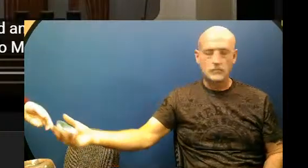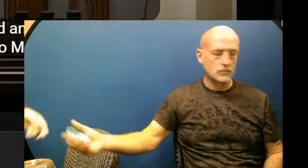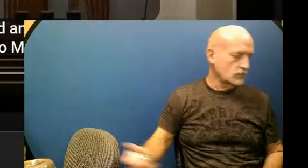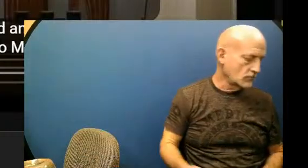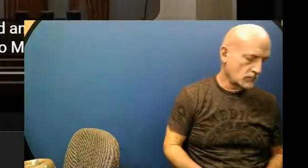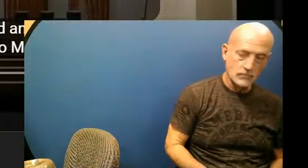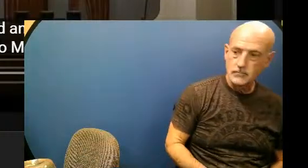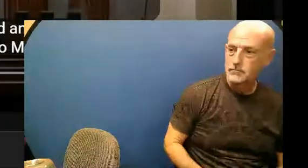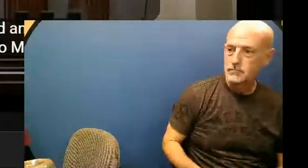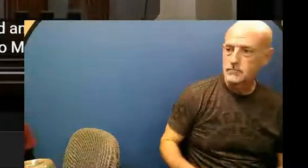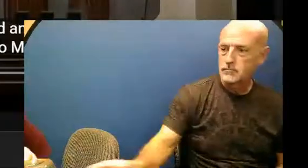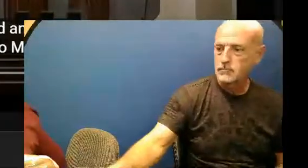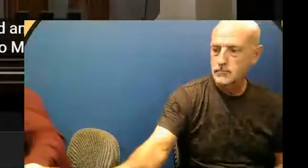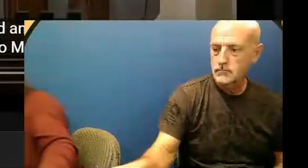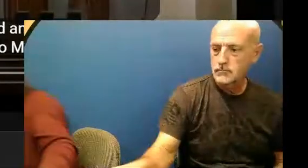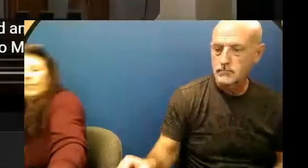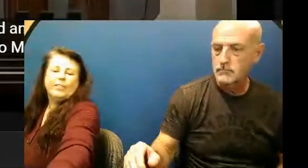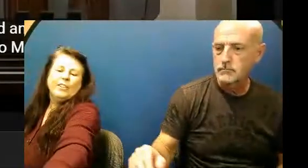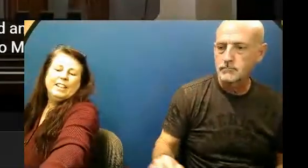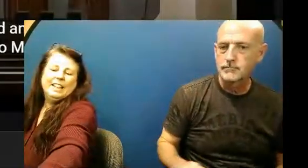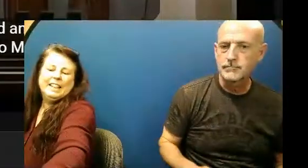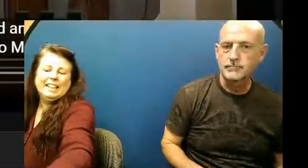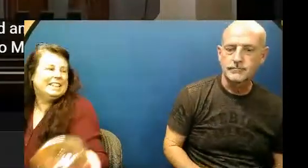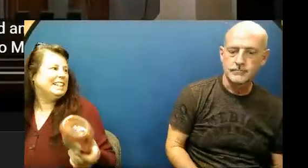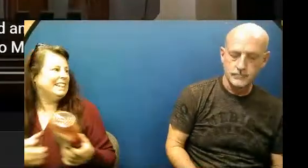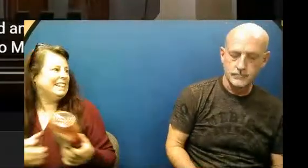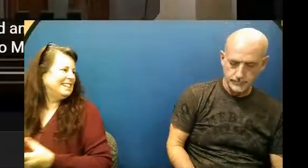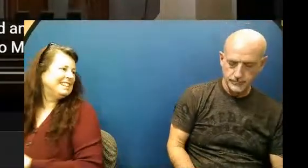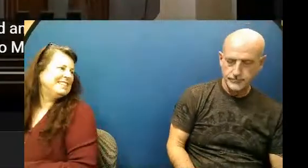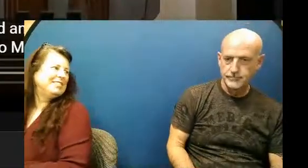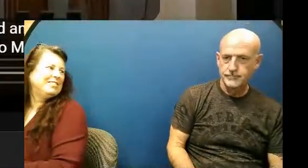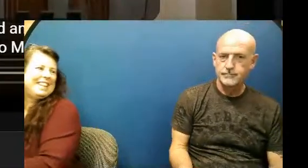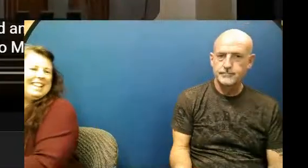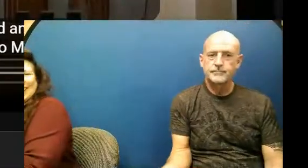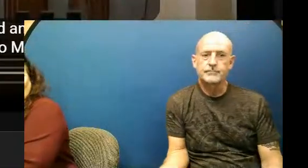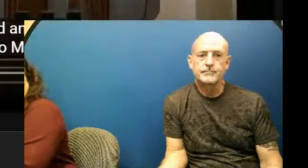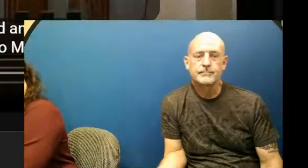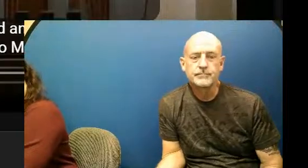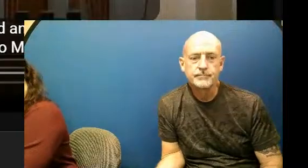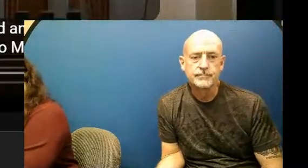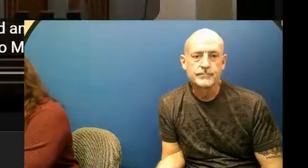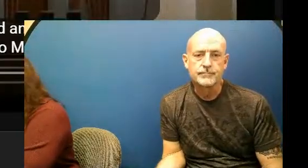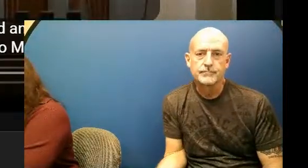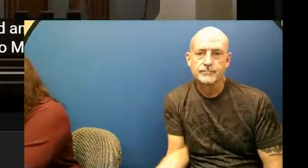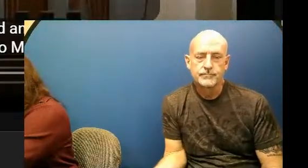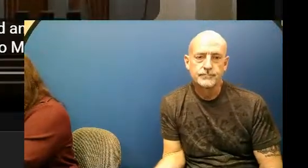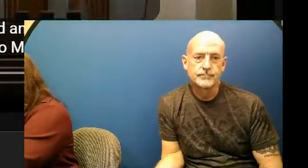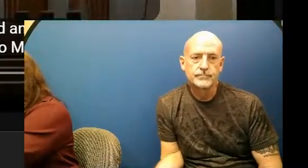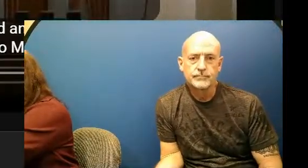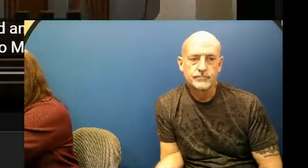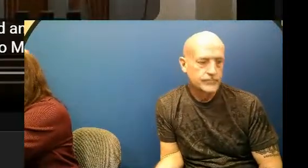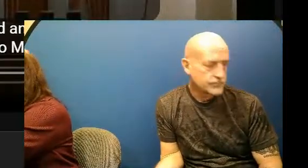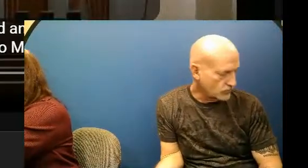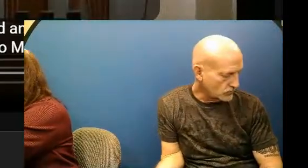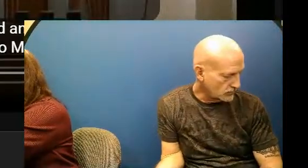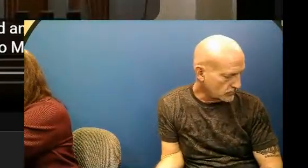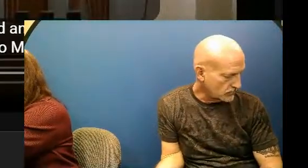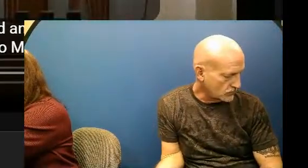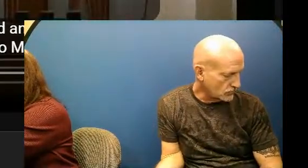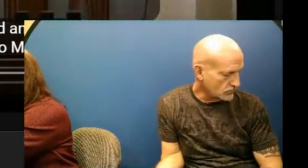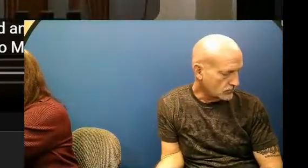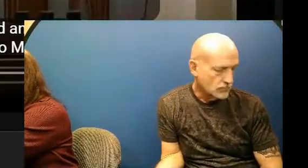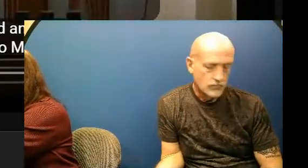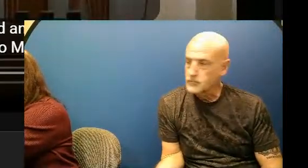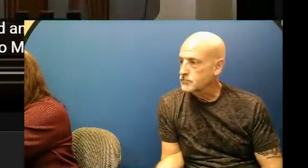statute, which directly regulates text, images, real-time communications, videos. My clients,